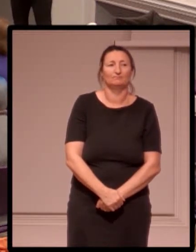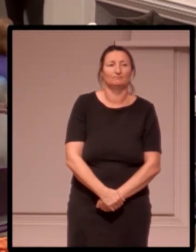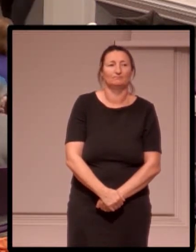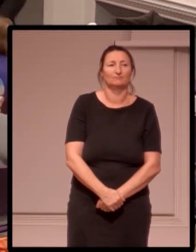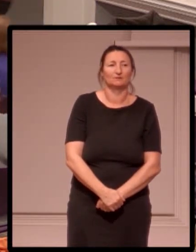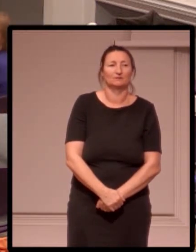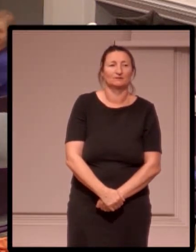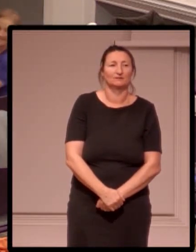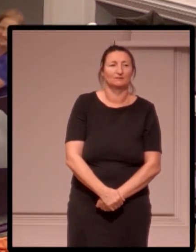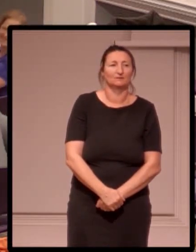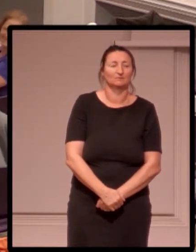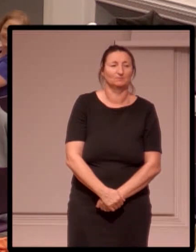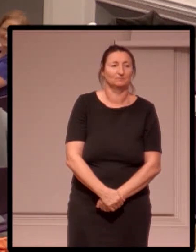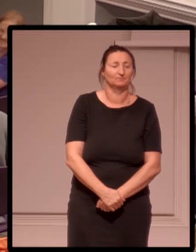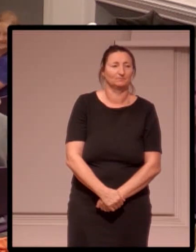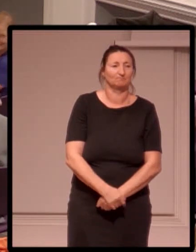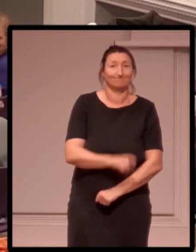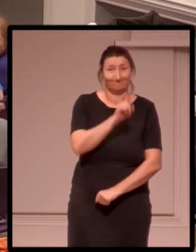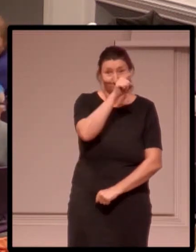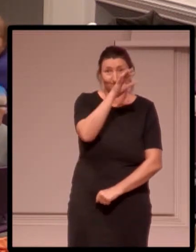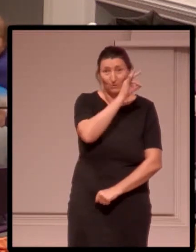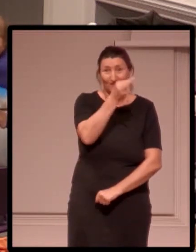No? Oh, yeah, there we've got a question